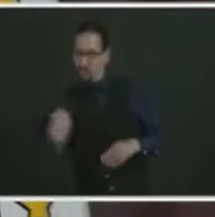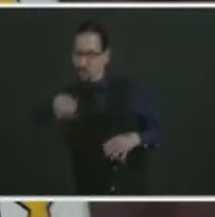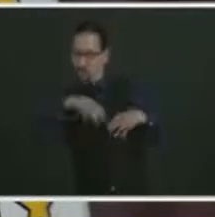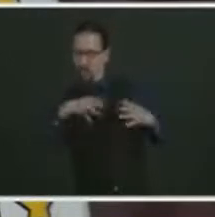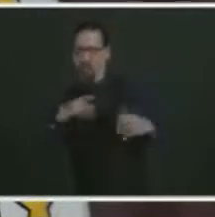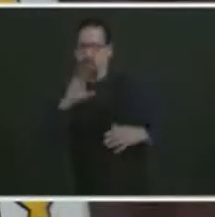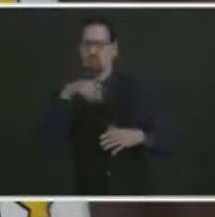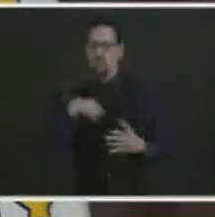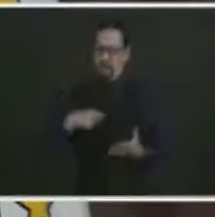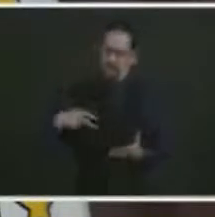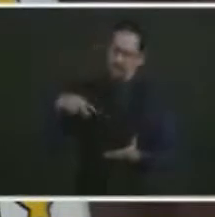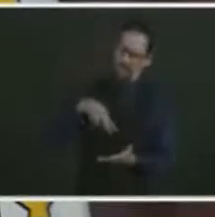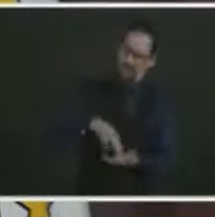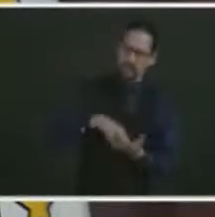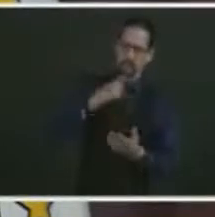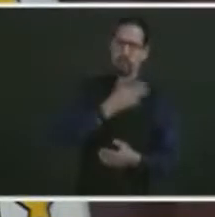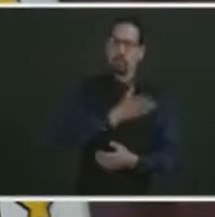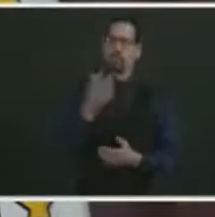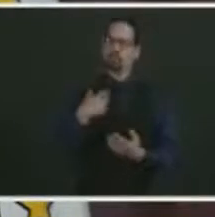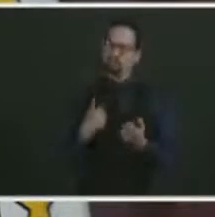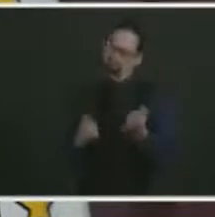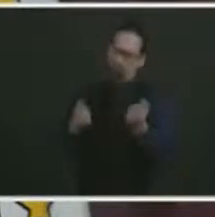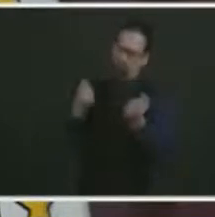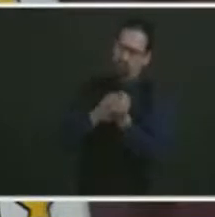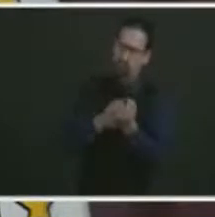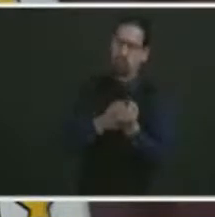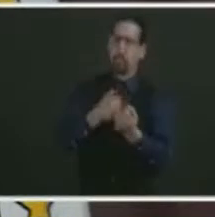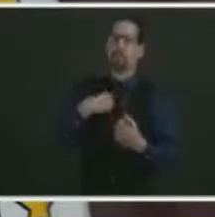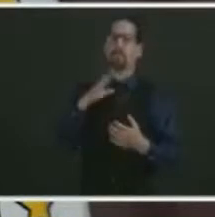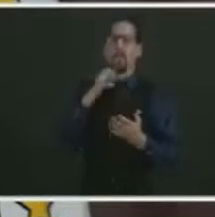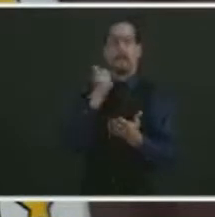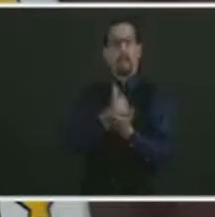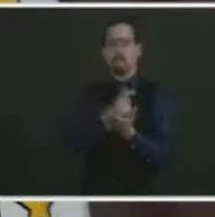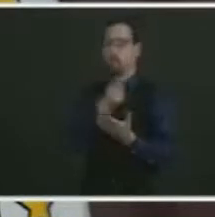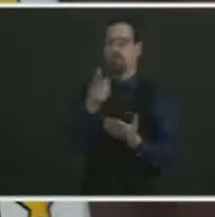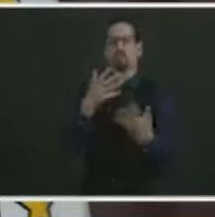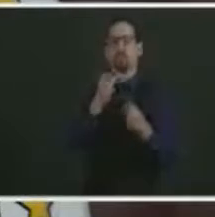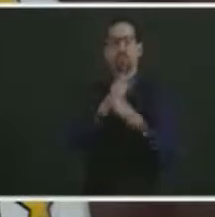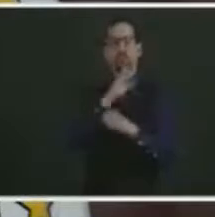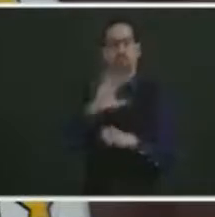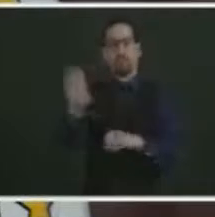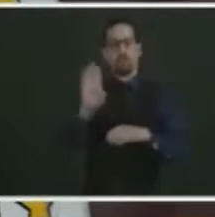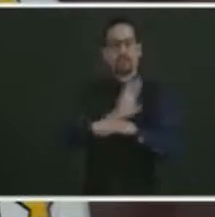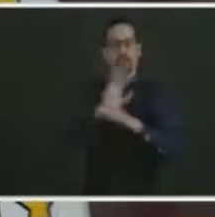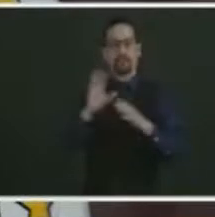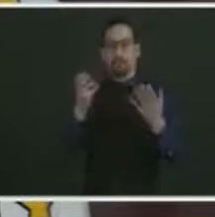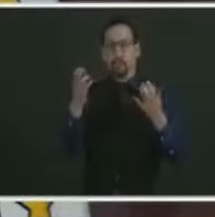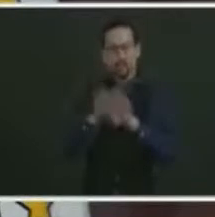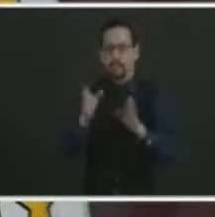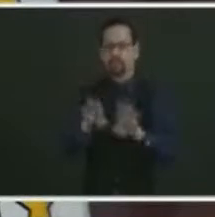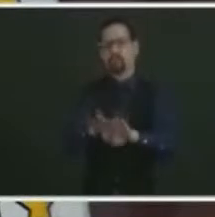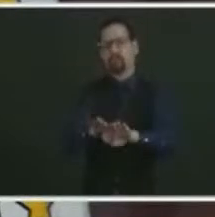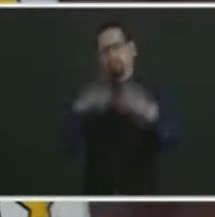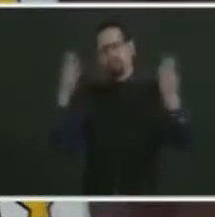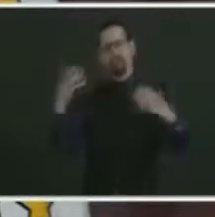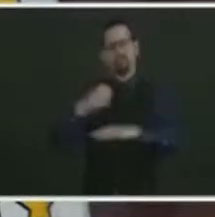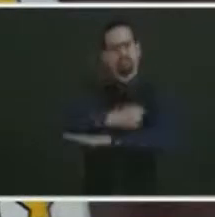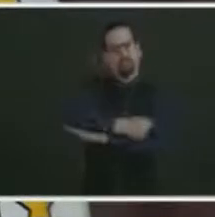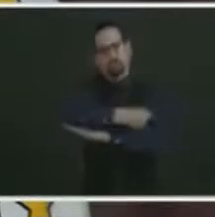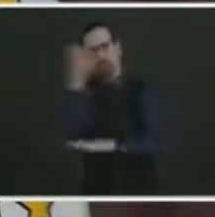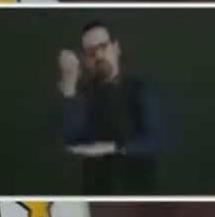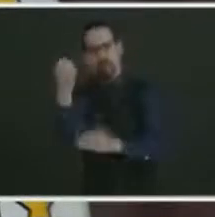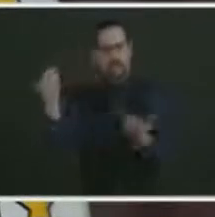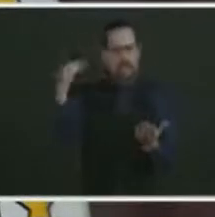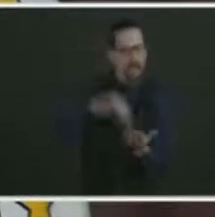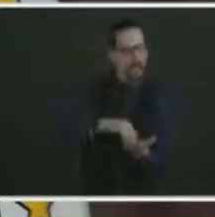we're going to support you, and we're going to help you get back on your feet. And to those of you who have been peaceful protesting,